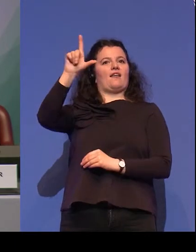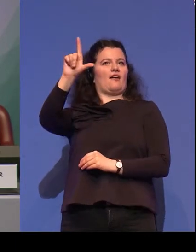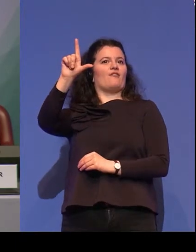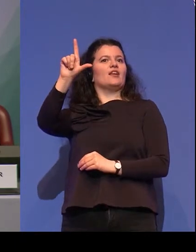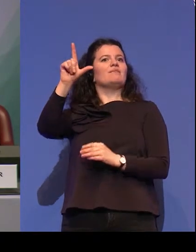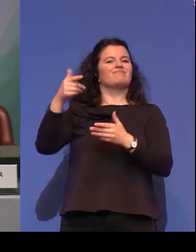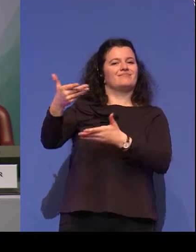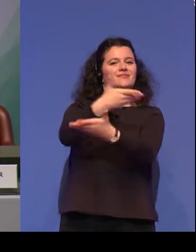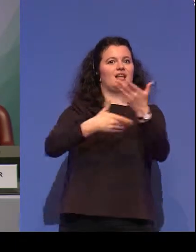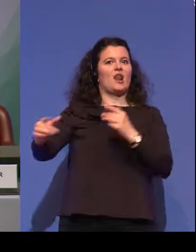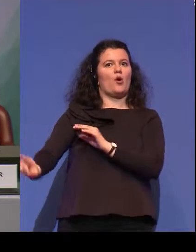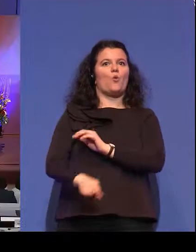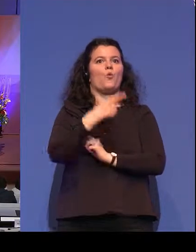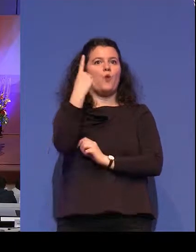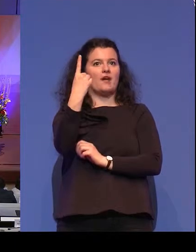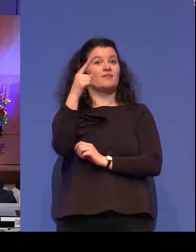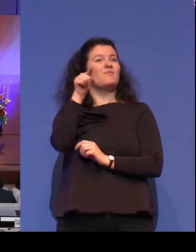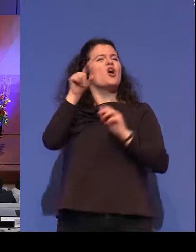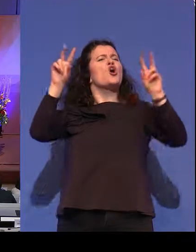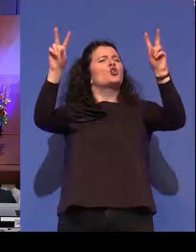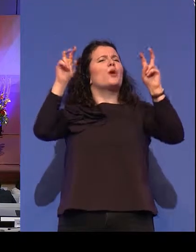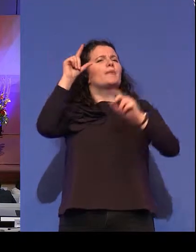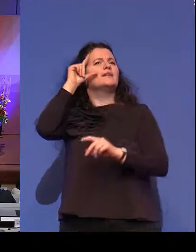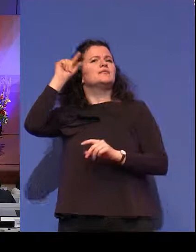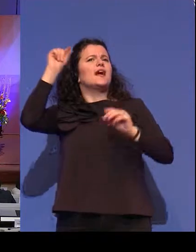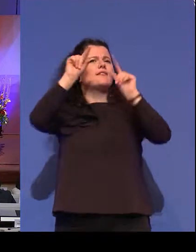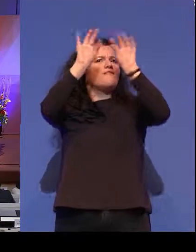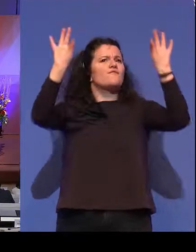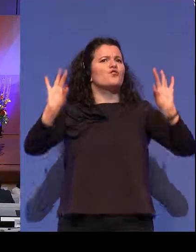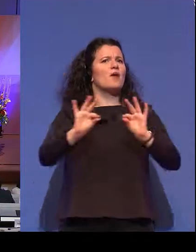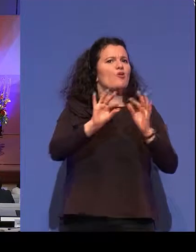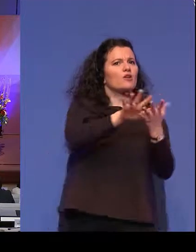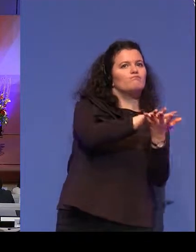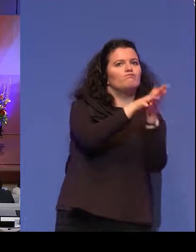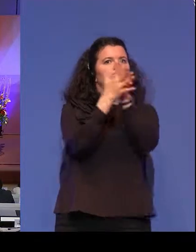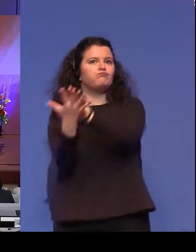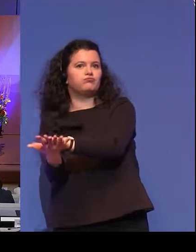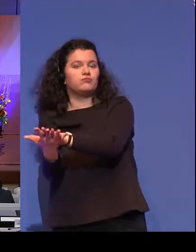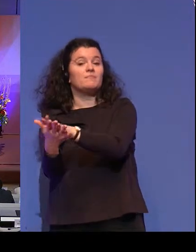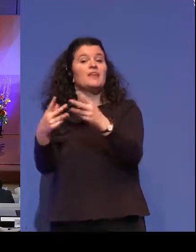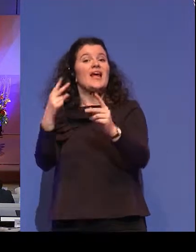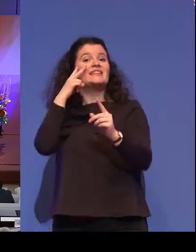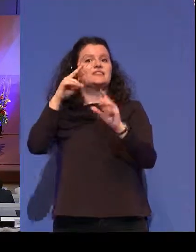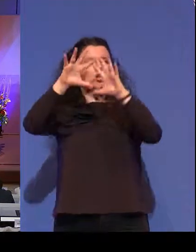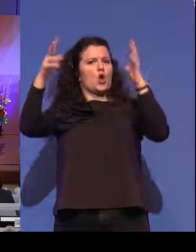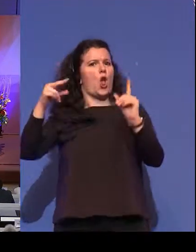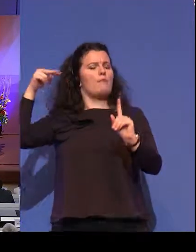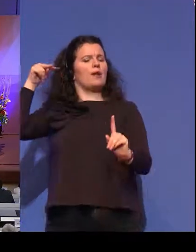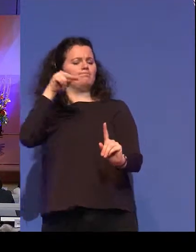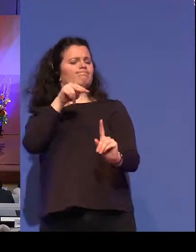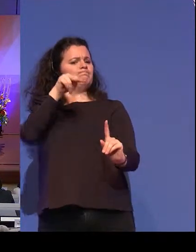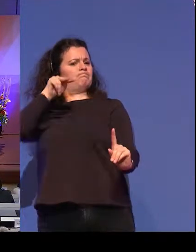in Implementing the Sendai Framework, Global and Regional Perspectives, which will start